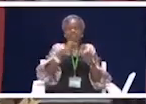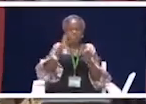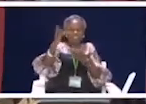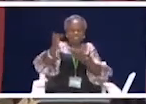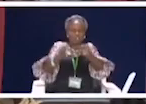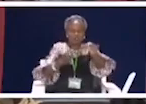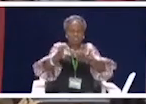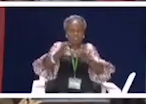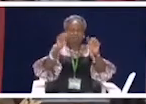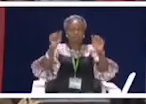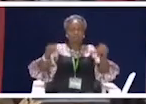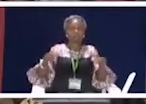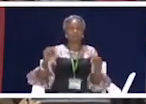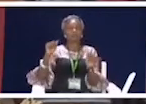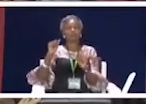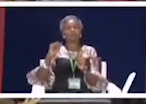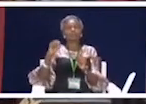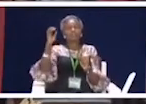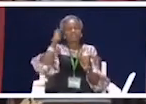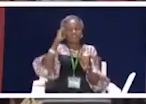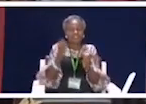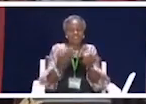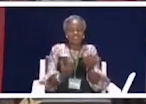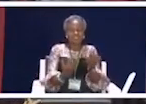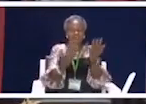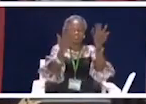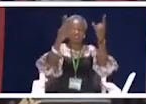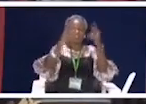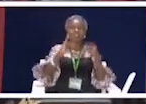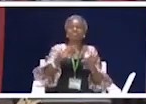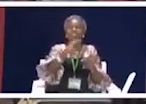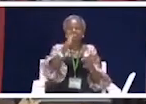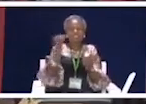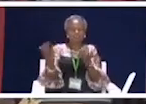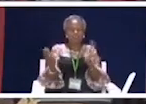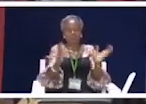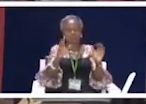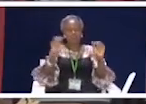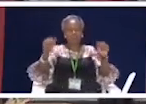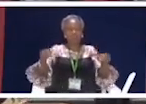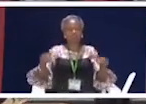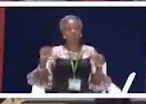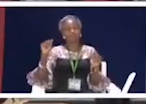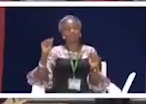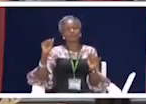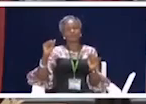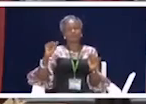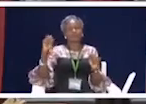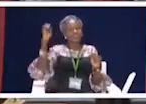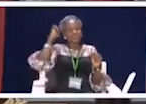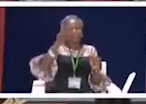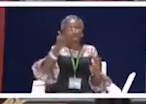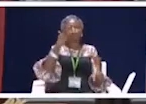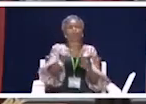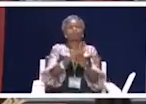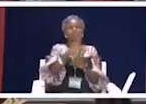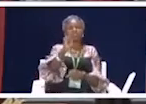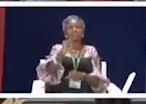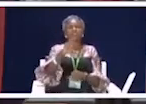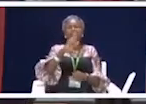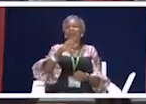unexplainable. His sacrifice is incomparable. His promises